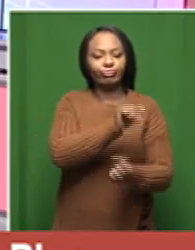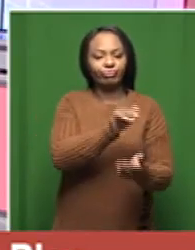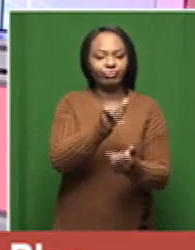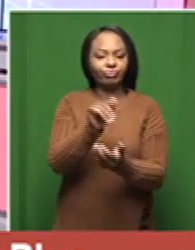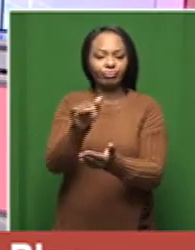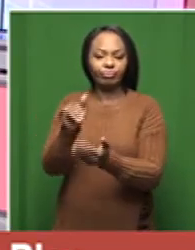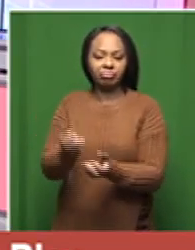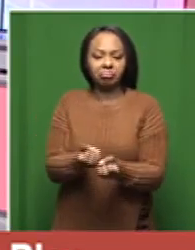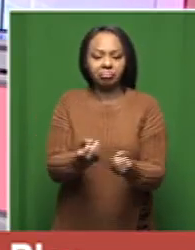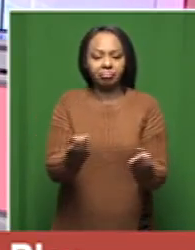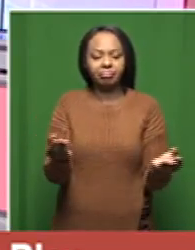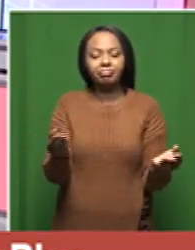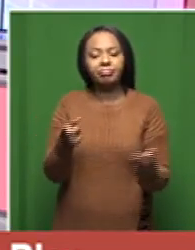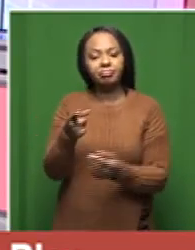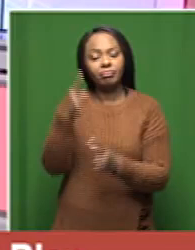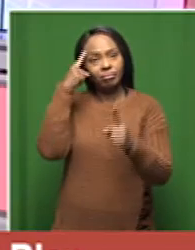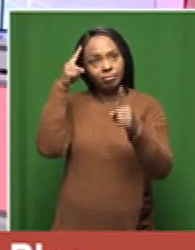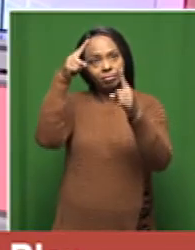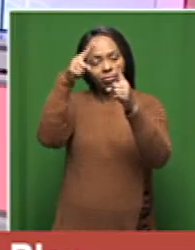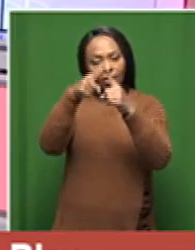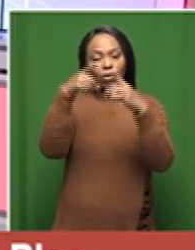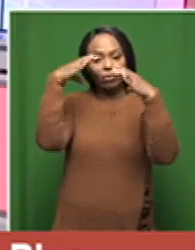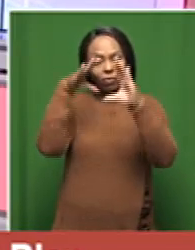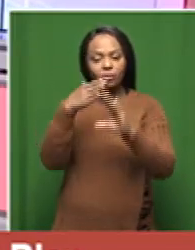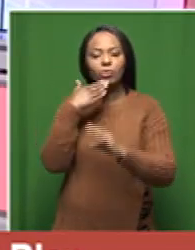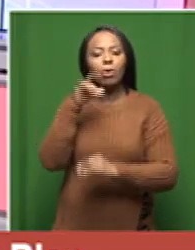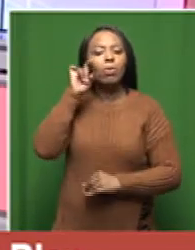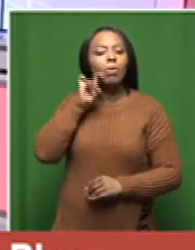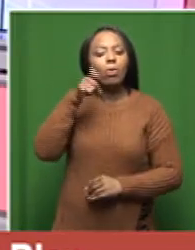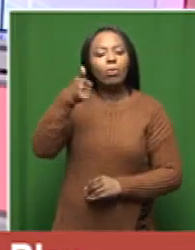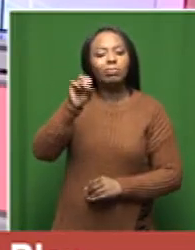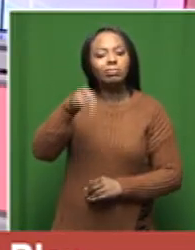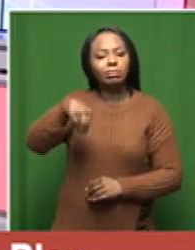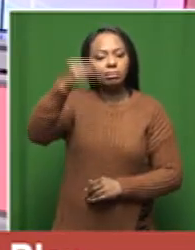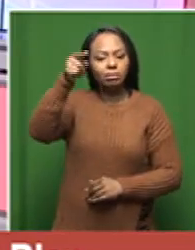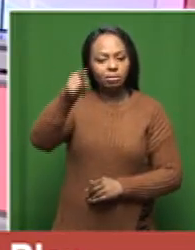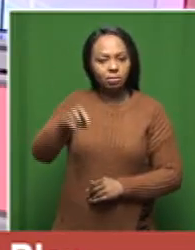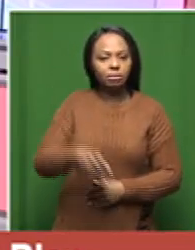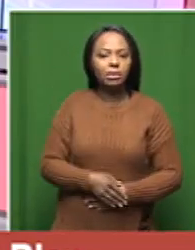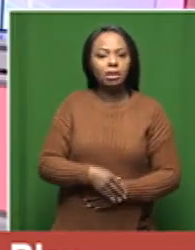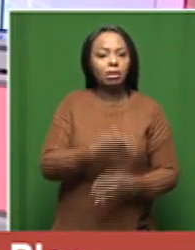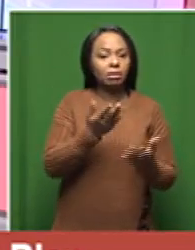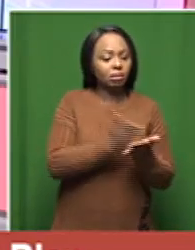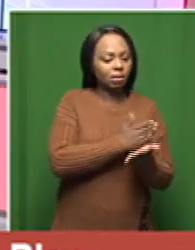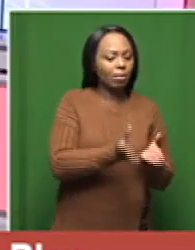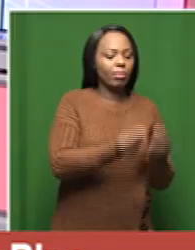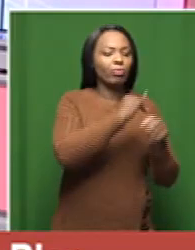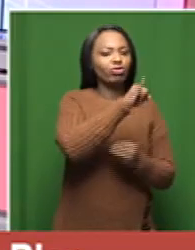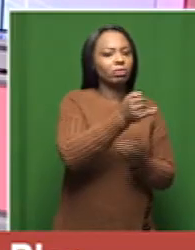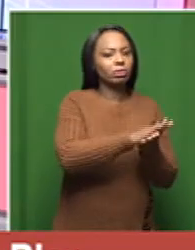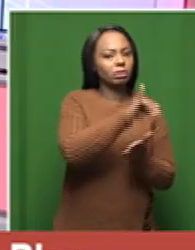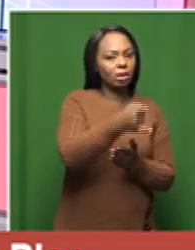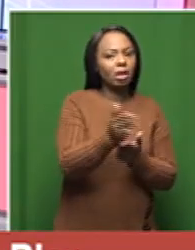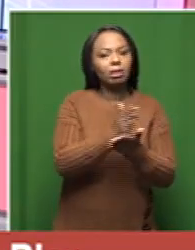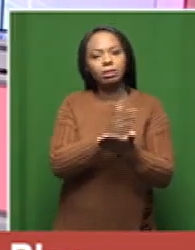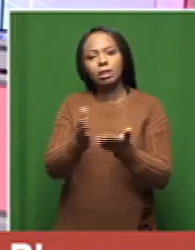people aged over 60. Now, healthcare workers have received the Johnson & Johnson vaccine, whilst the Pfizer vaccine is